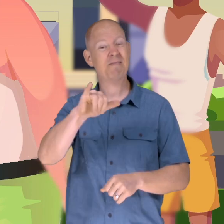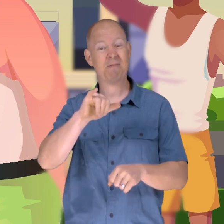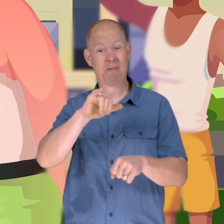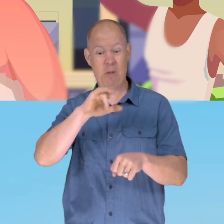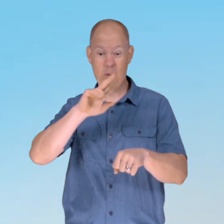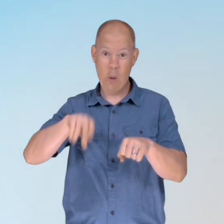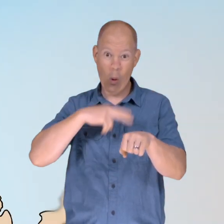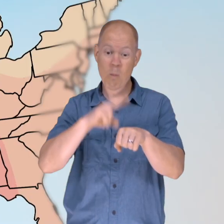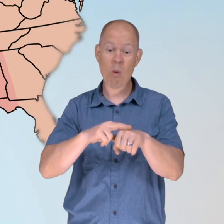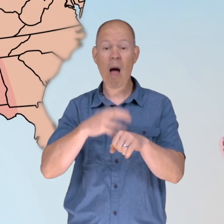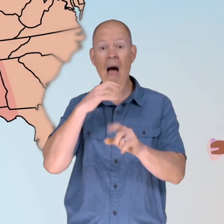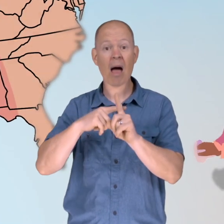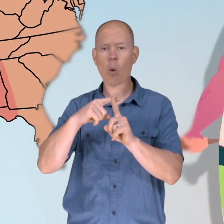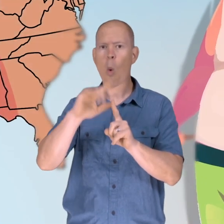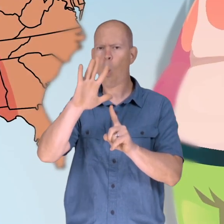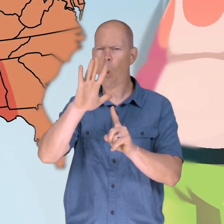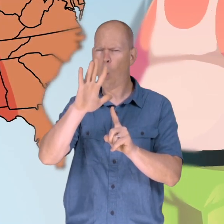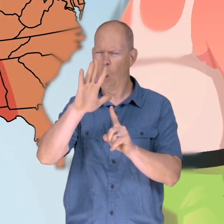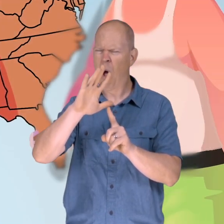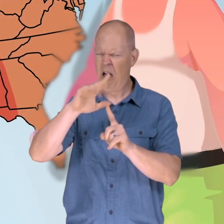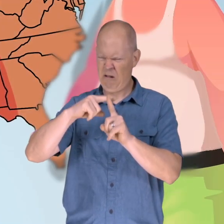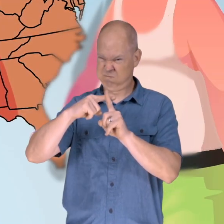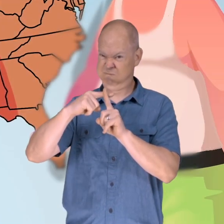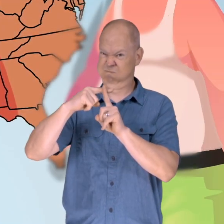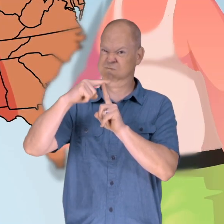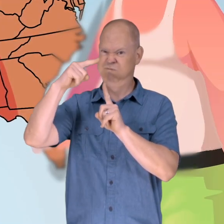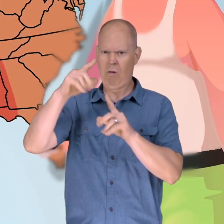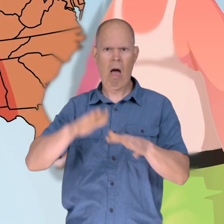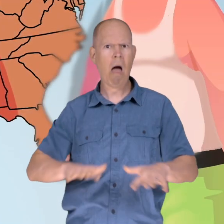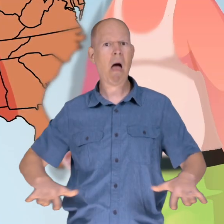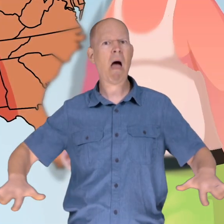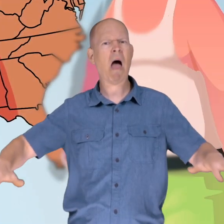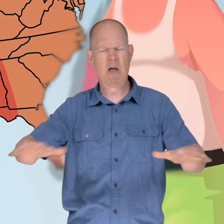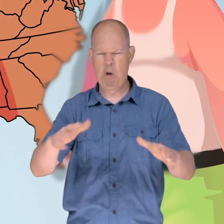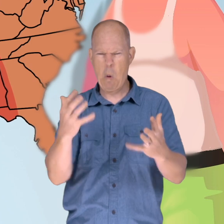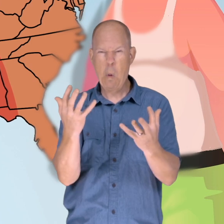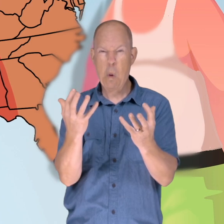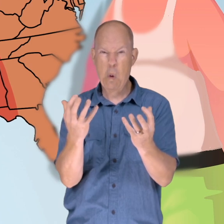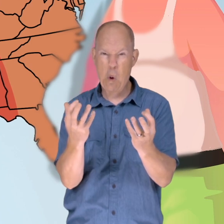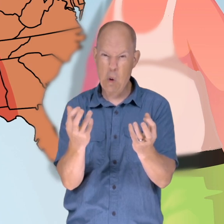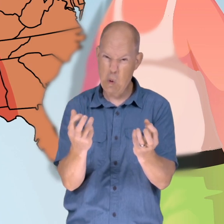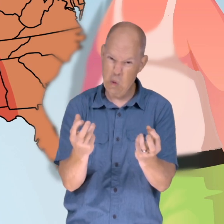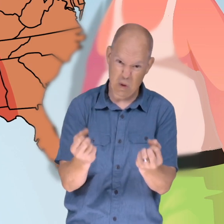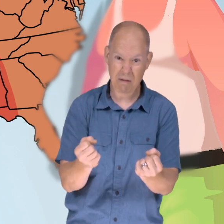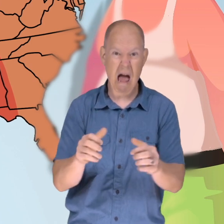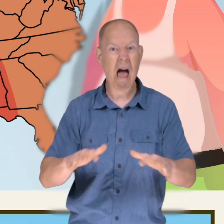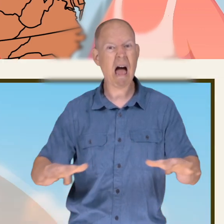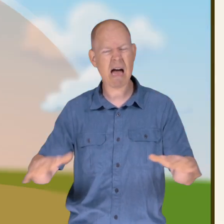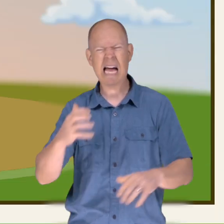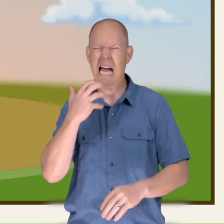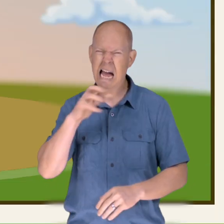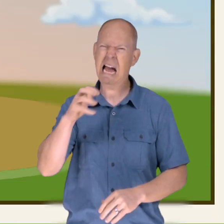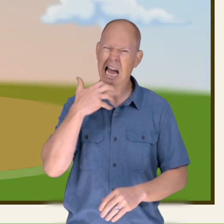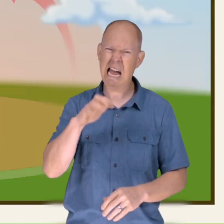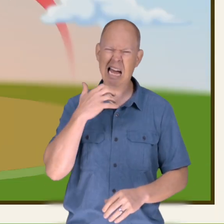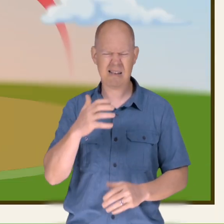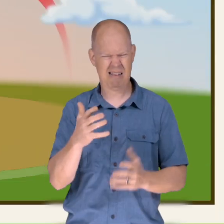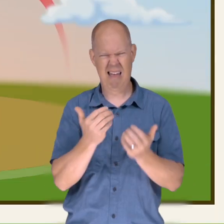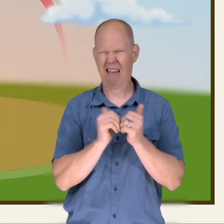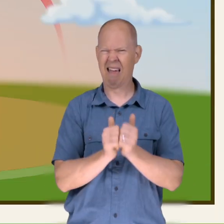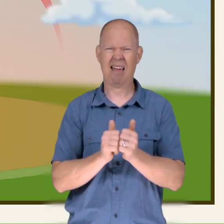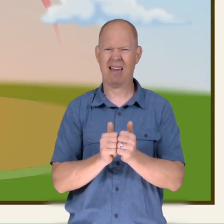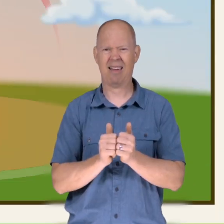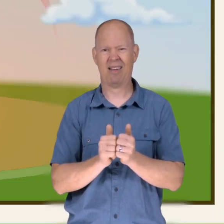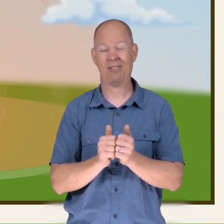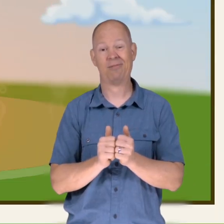day. Instead, it means that there are higher than normal temperatures in a region, which happens when high